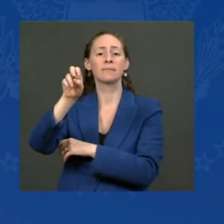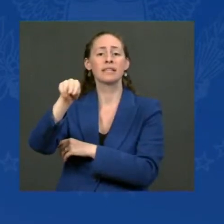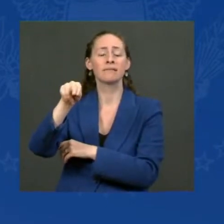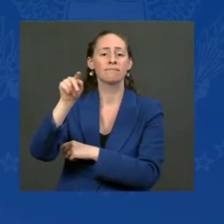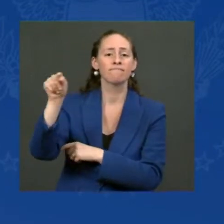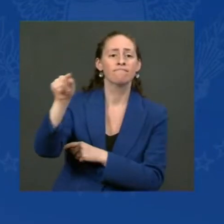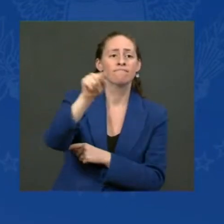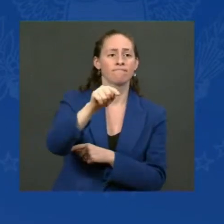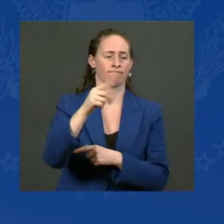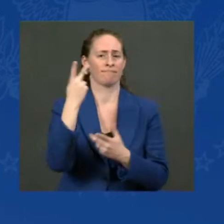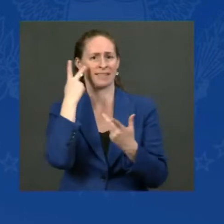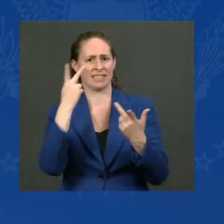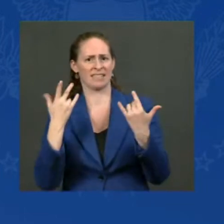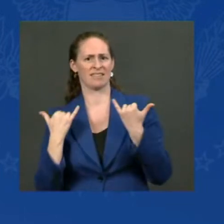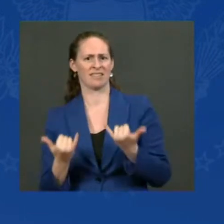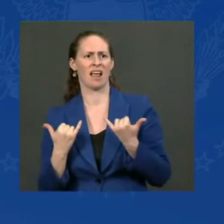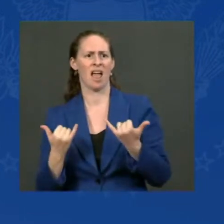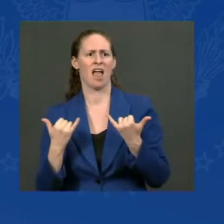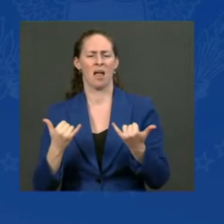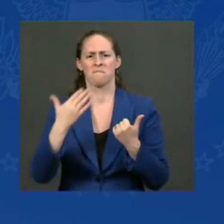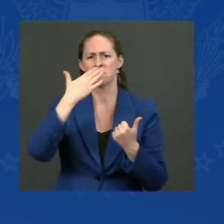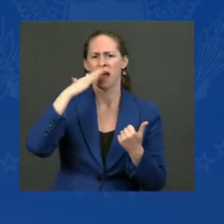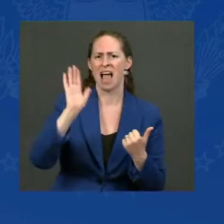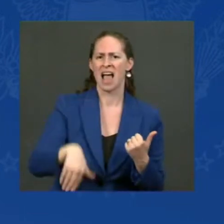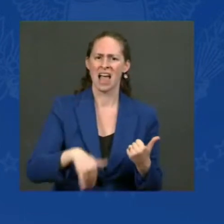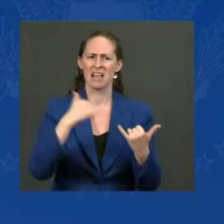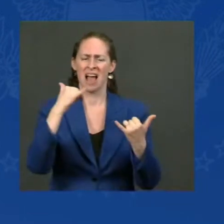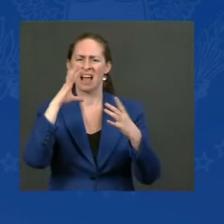warring parties is driving famine,